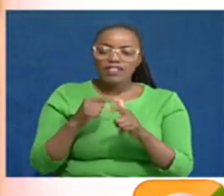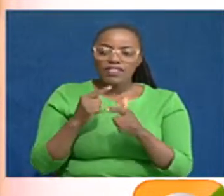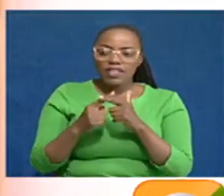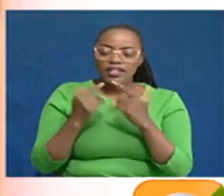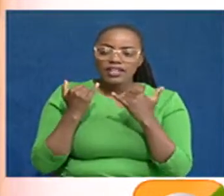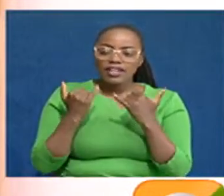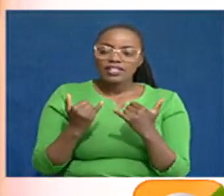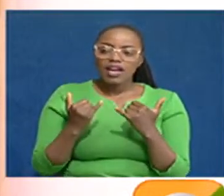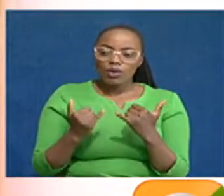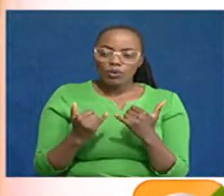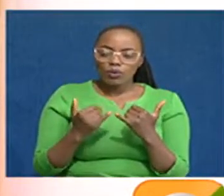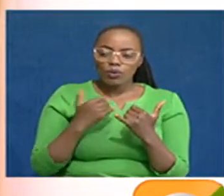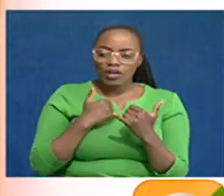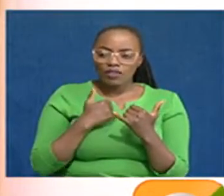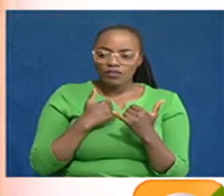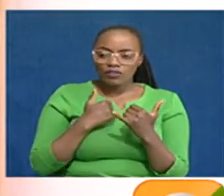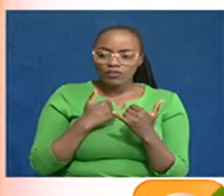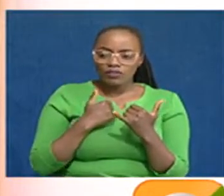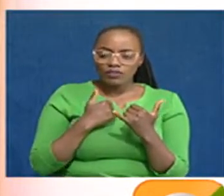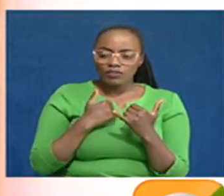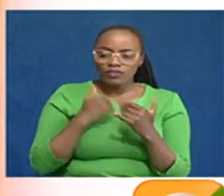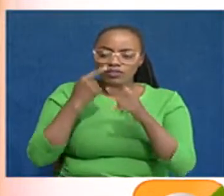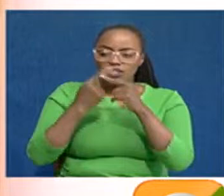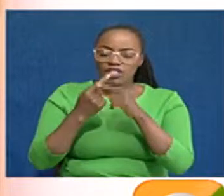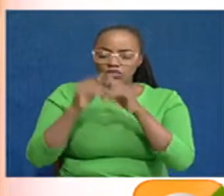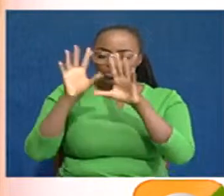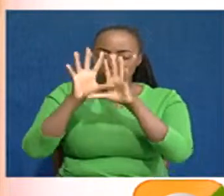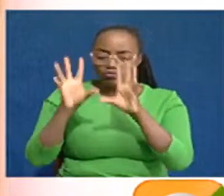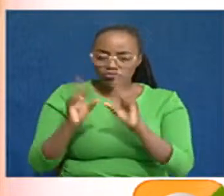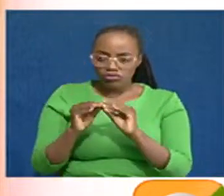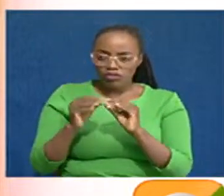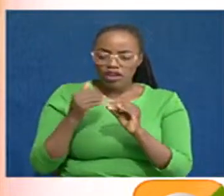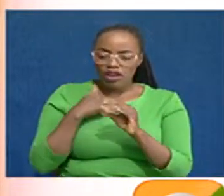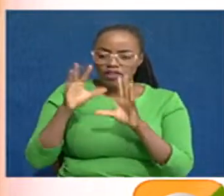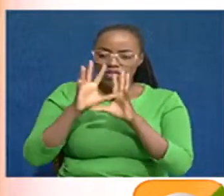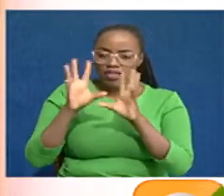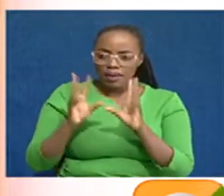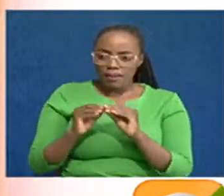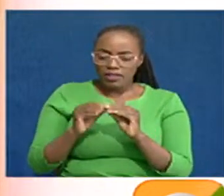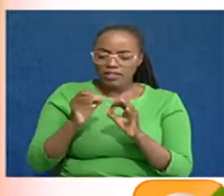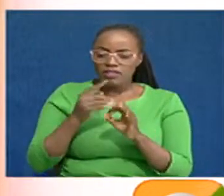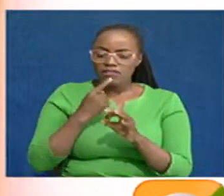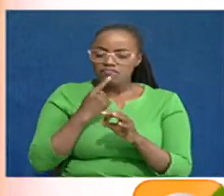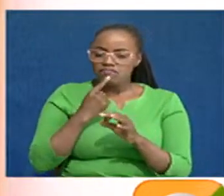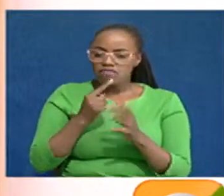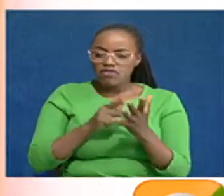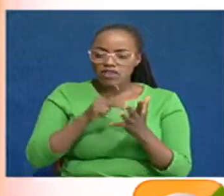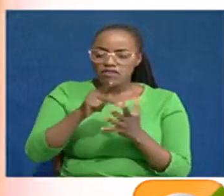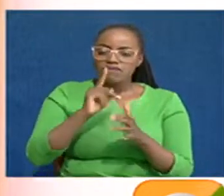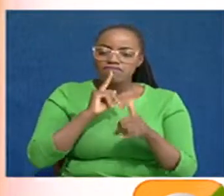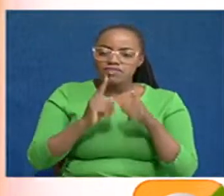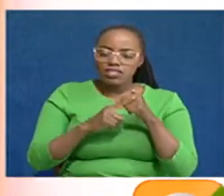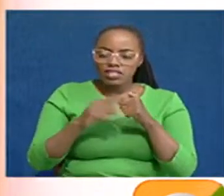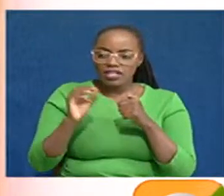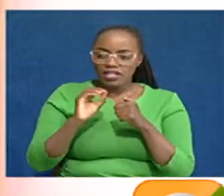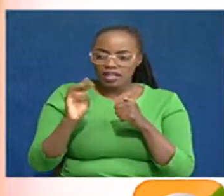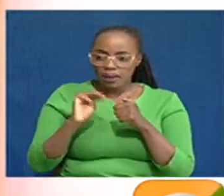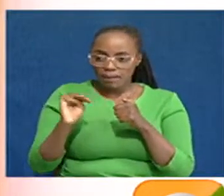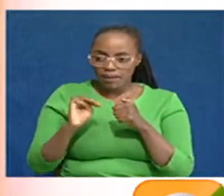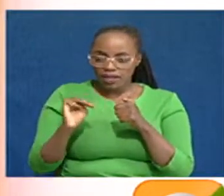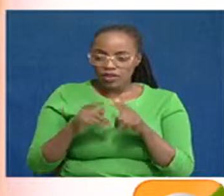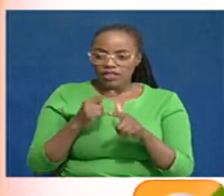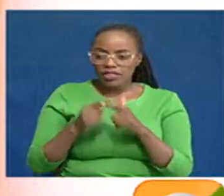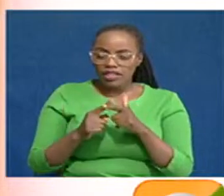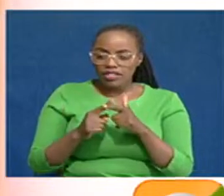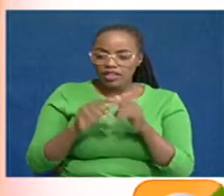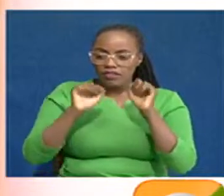now, the total, based on the budget review and outlook paper, is about 600 billion. Yeah. So